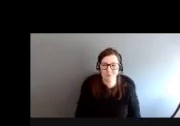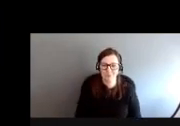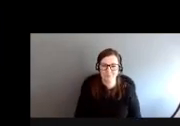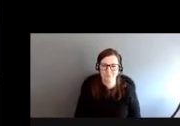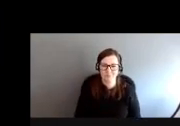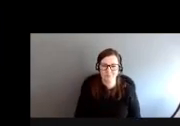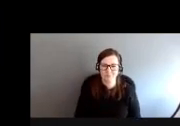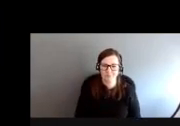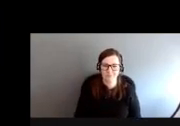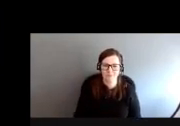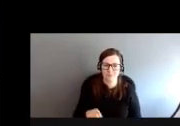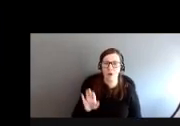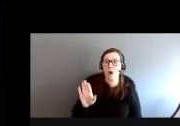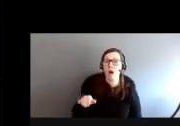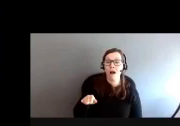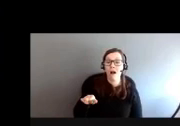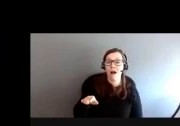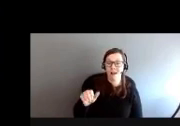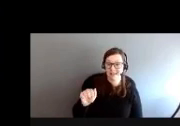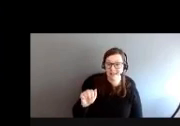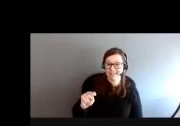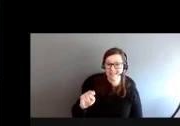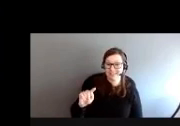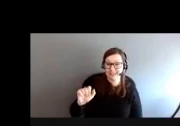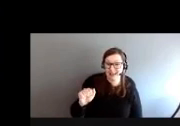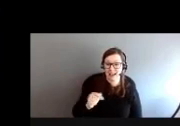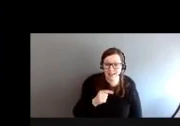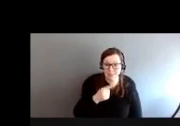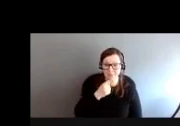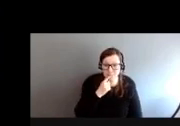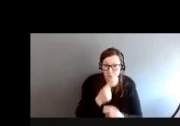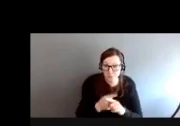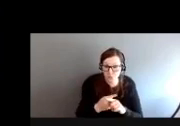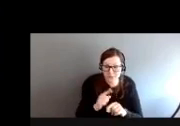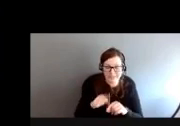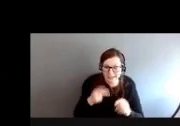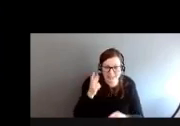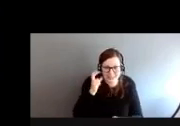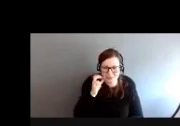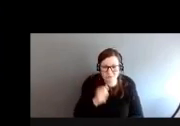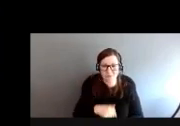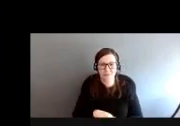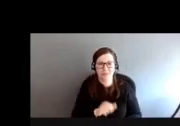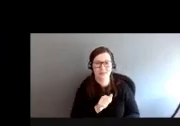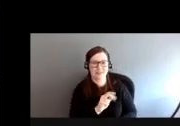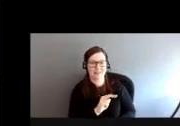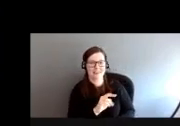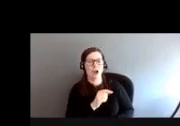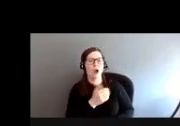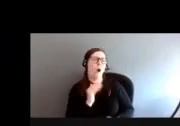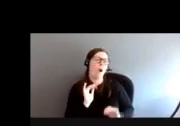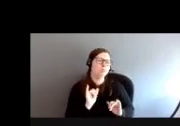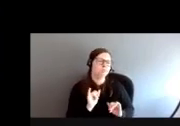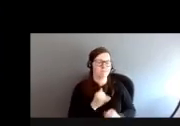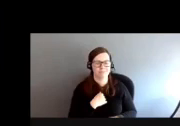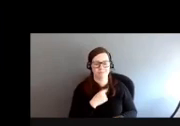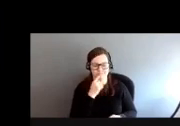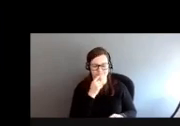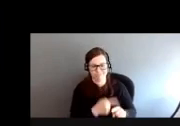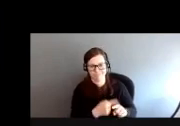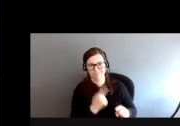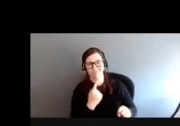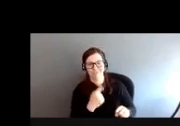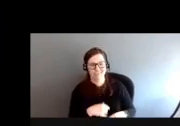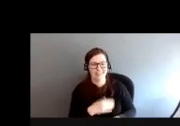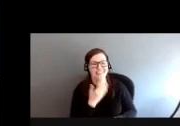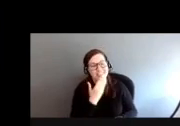Perfect. And just you're muted. If you're speaking, just so you know, you're muted so we can hear you. Sorry, Perfect. I was just saying thank you so much, and we look forward